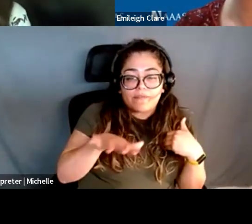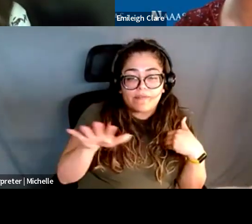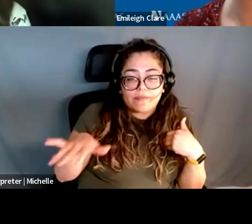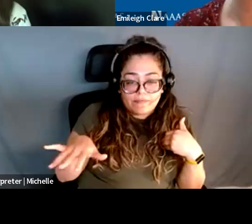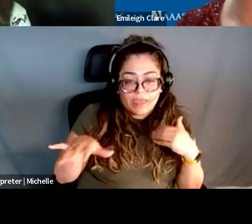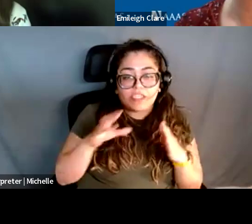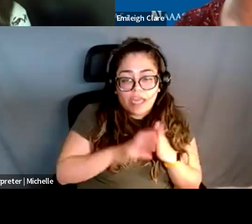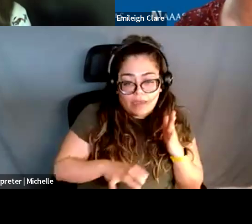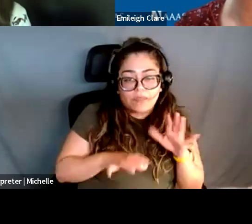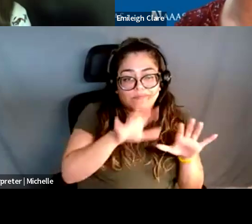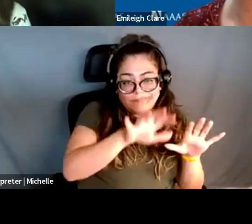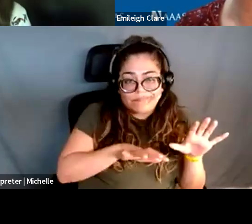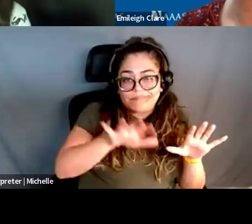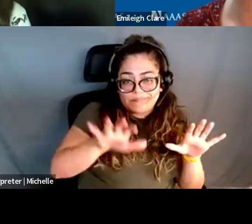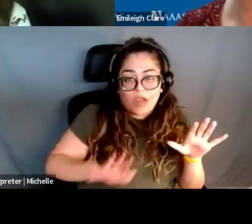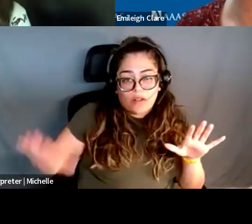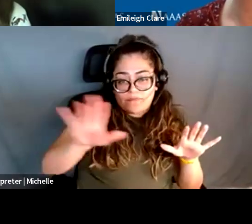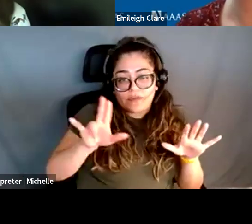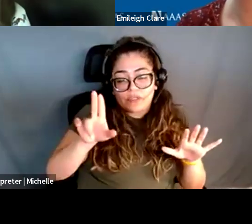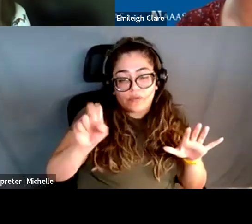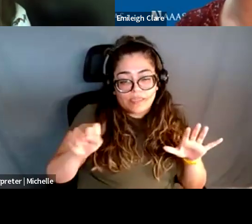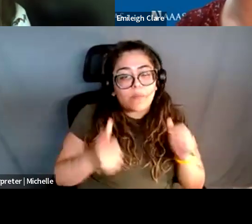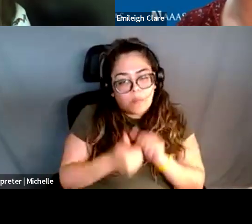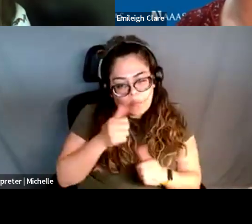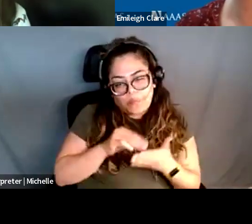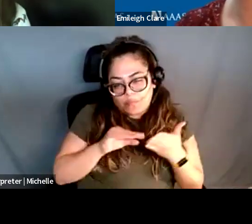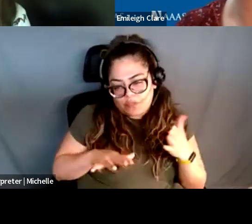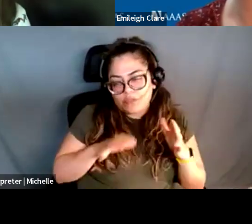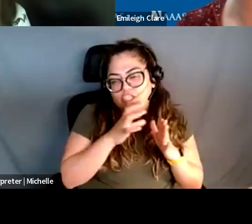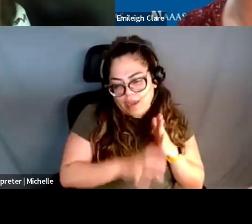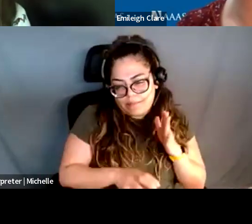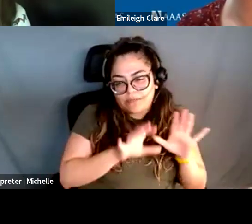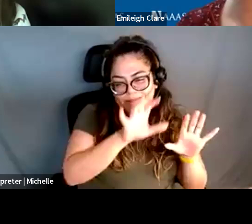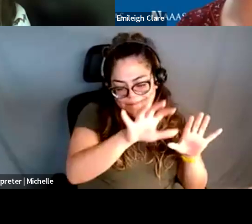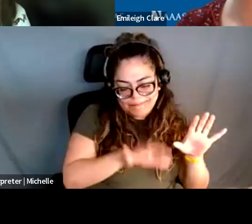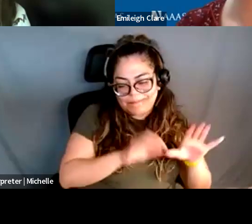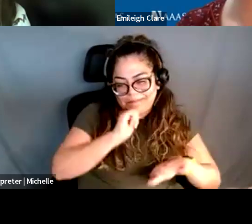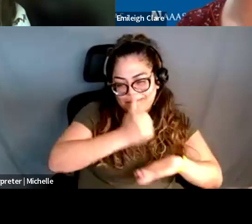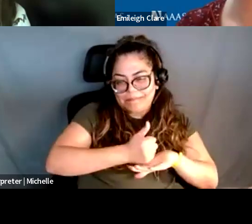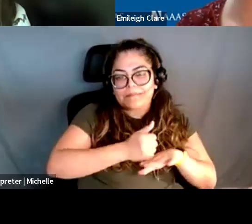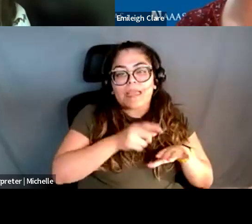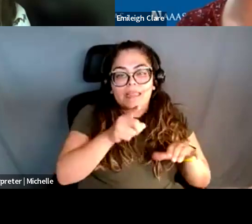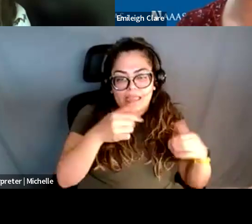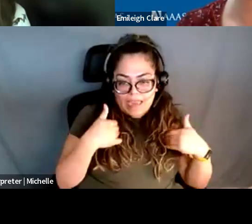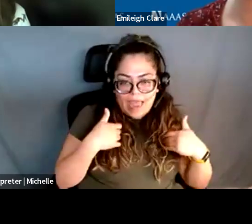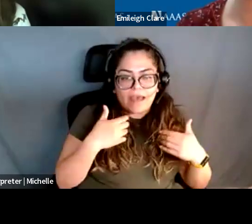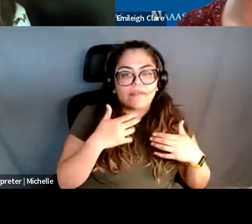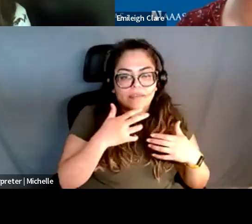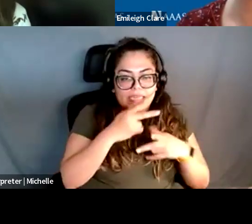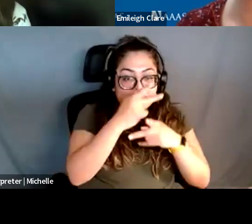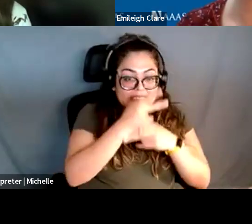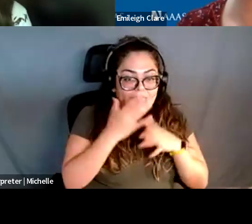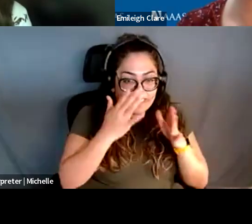the country. Most of those are student chapters. And similarly, they have executive roles